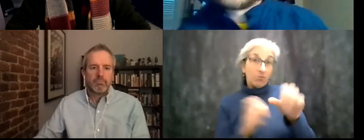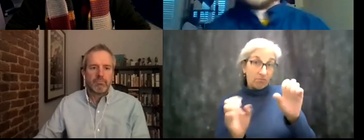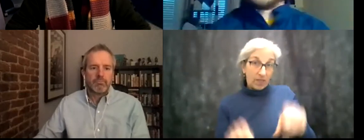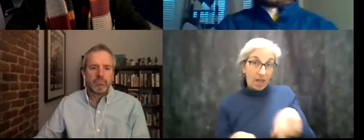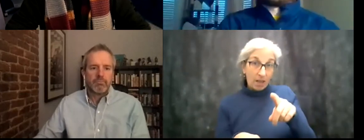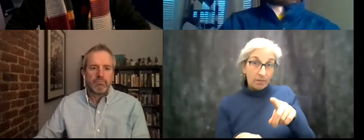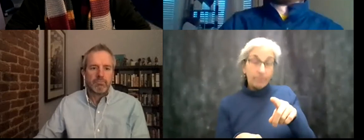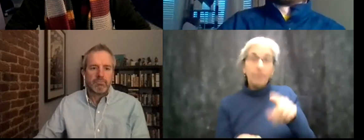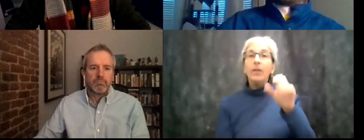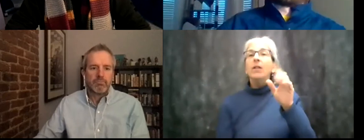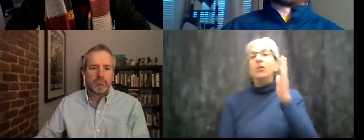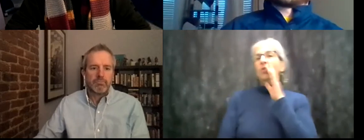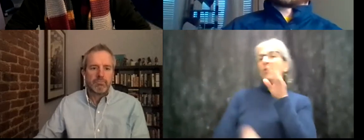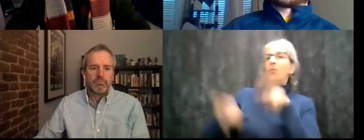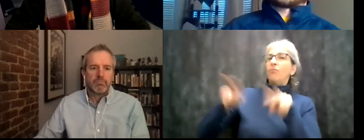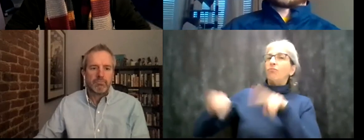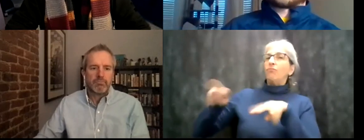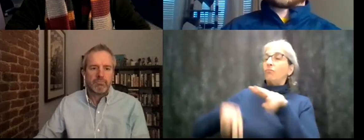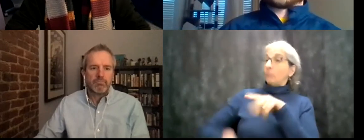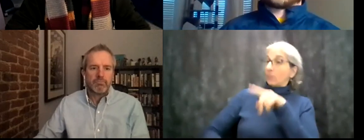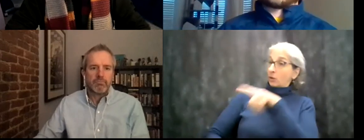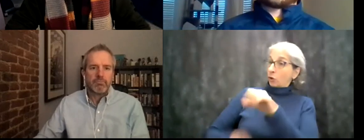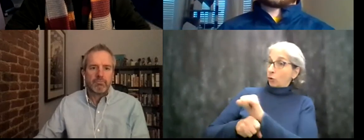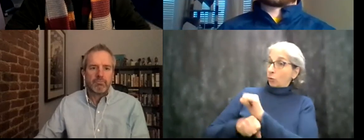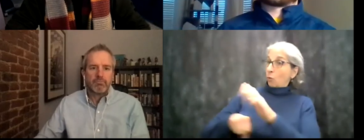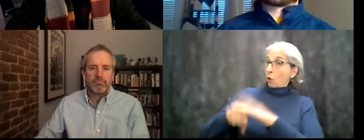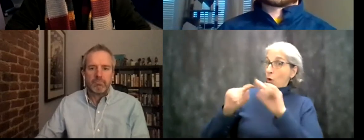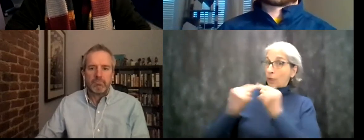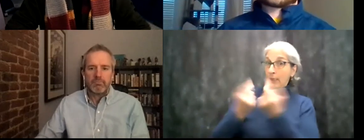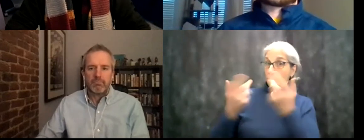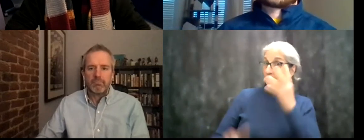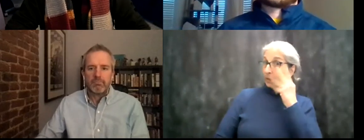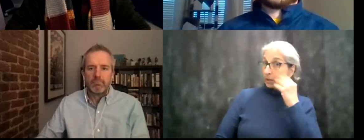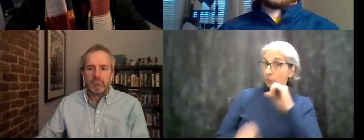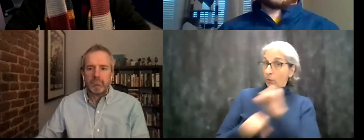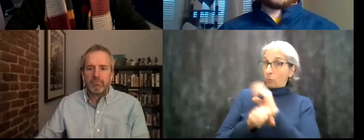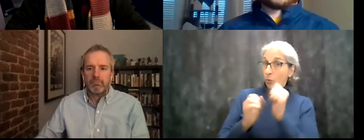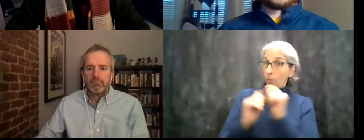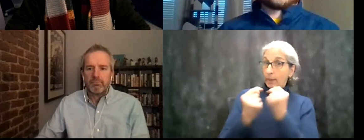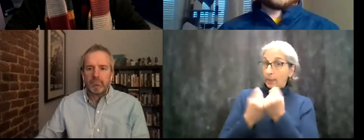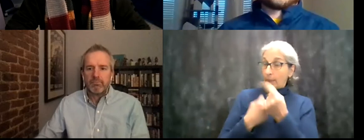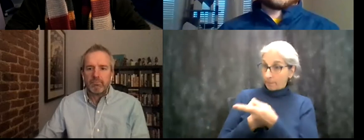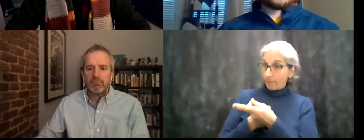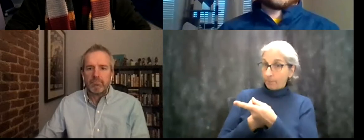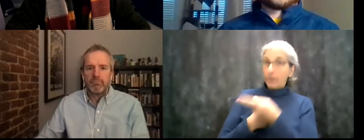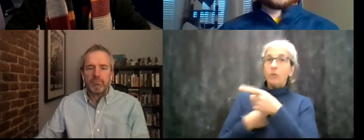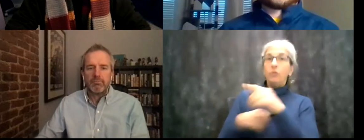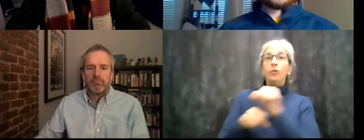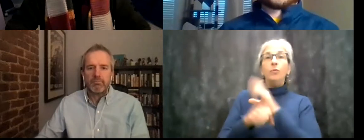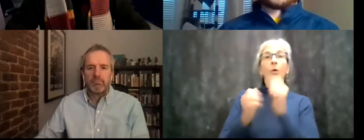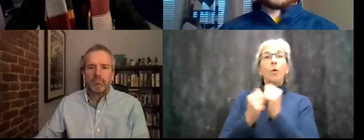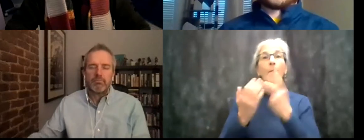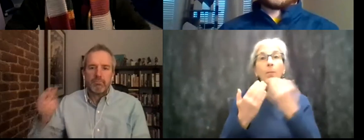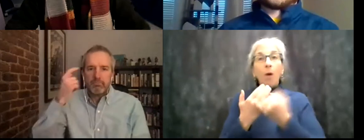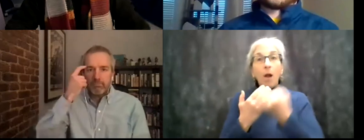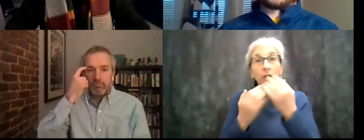for, you know, did you work on teams before, you know, projects together,